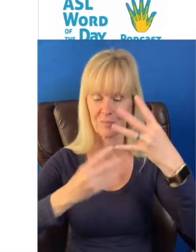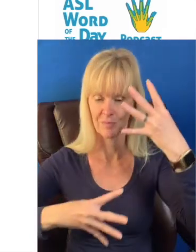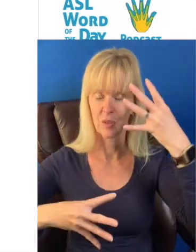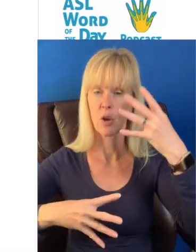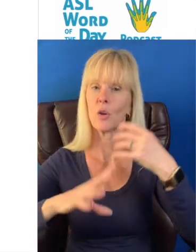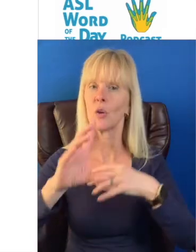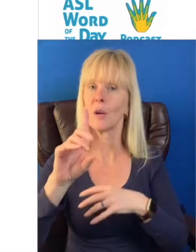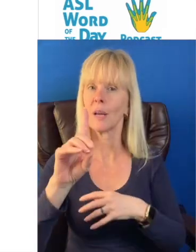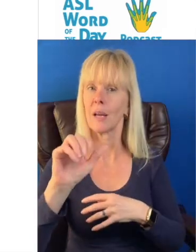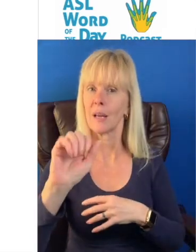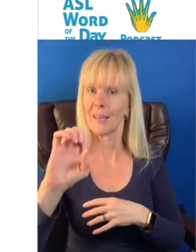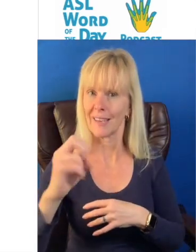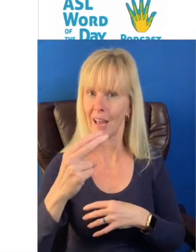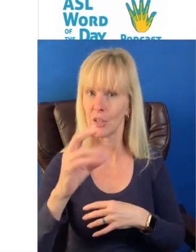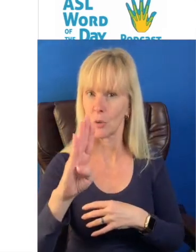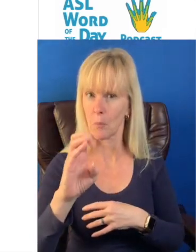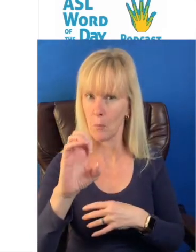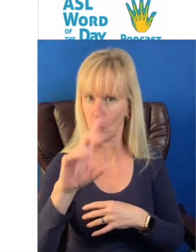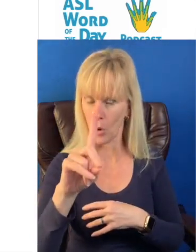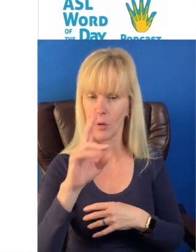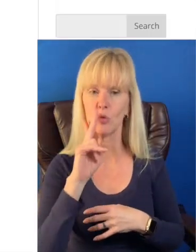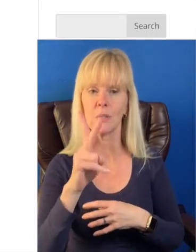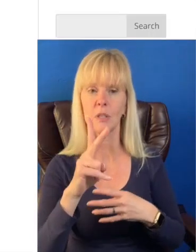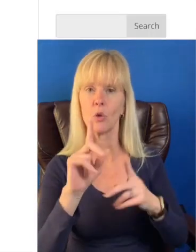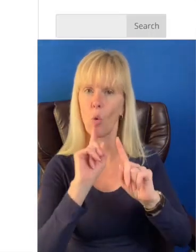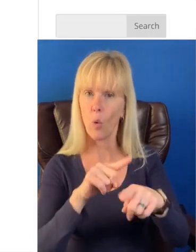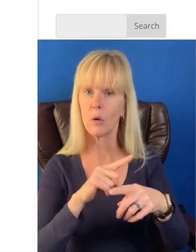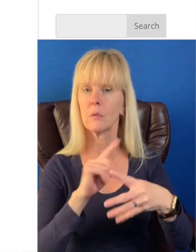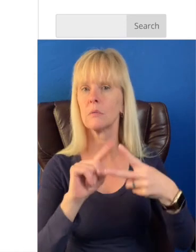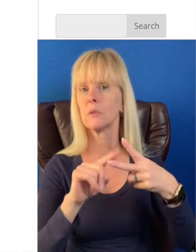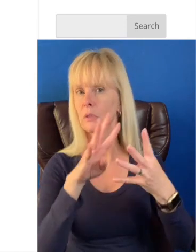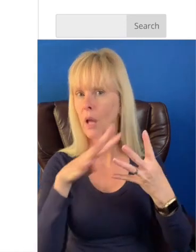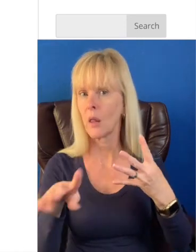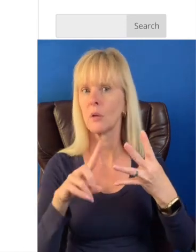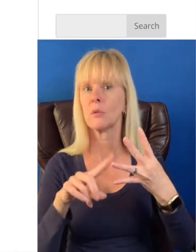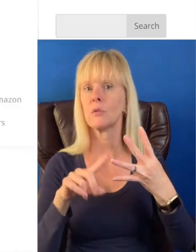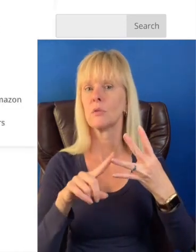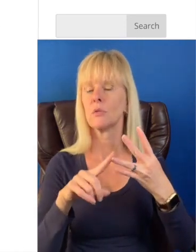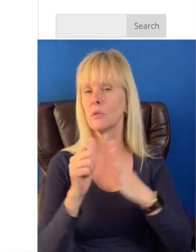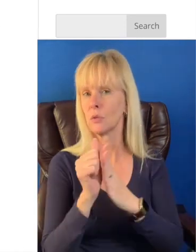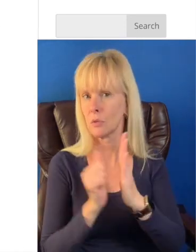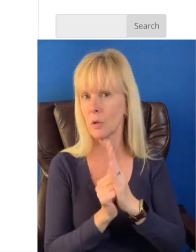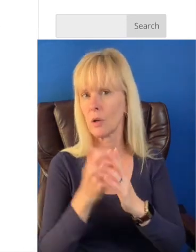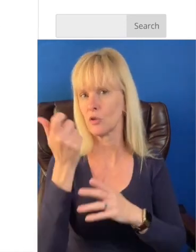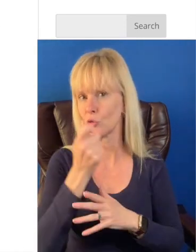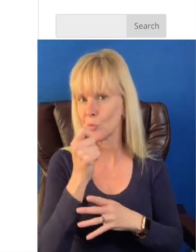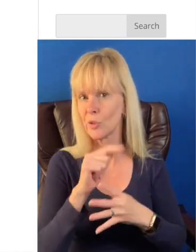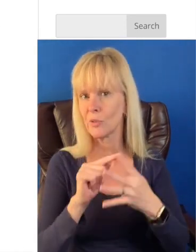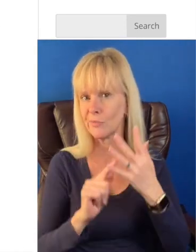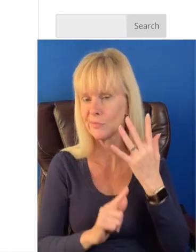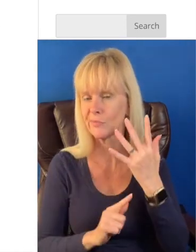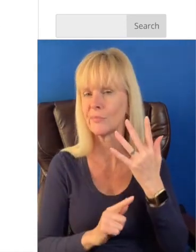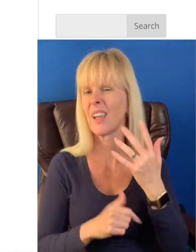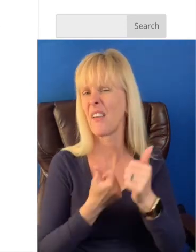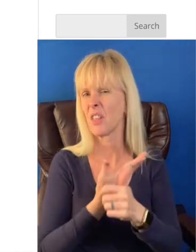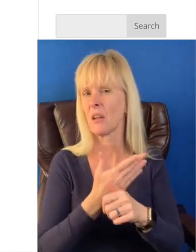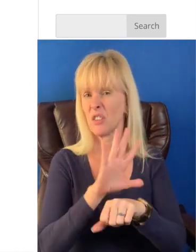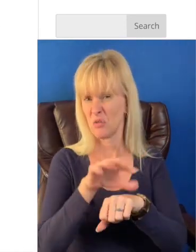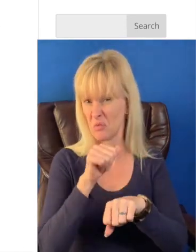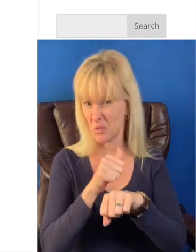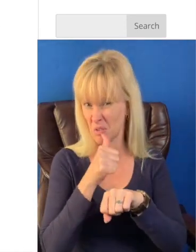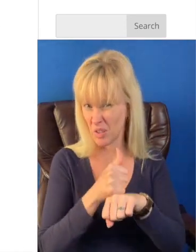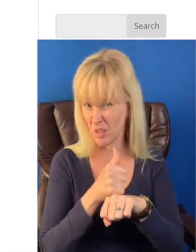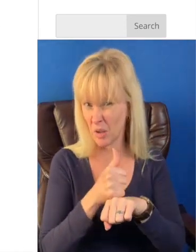dashboard where you can see your order, your subscription, your downloads, and so forth. You can reset your account as